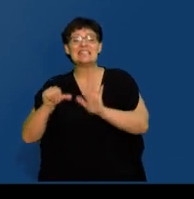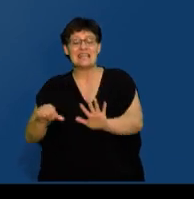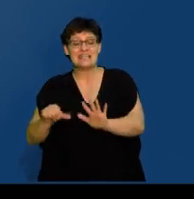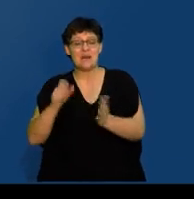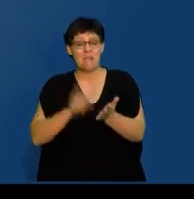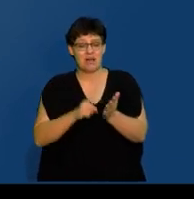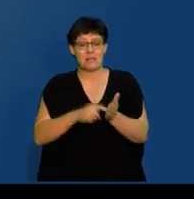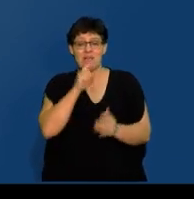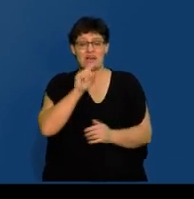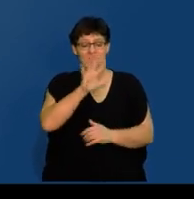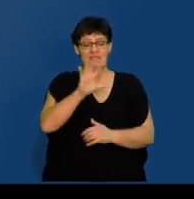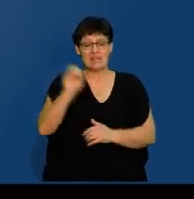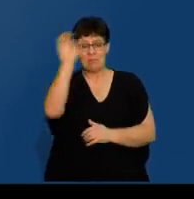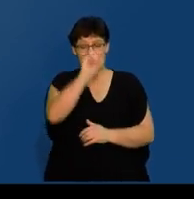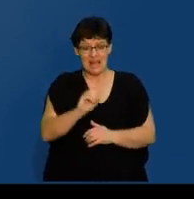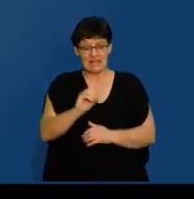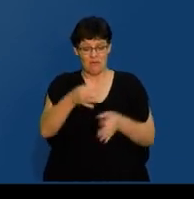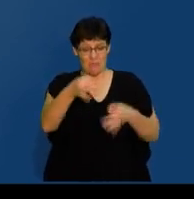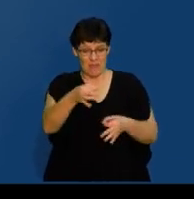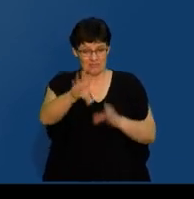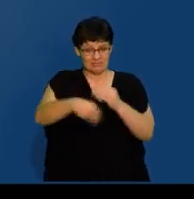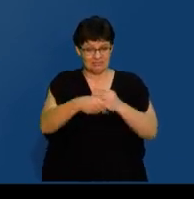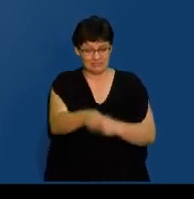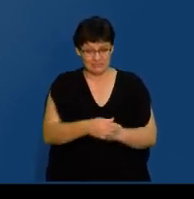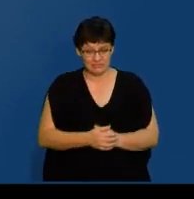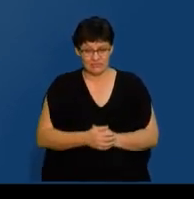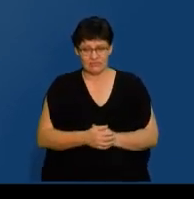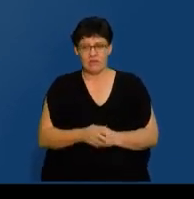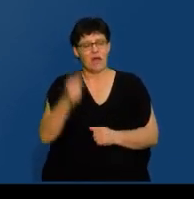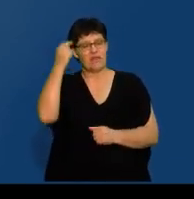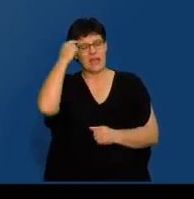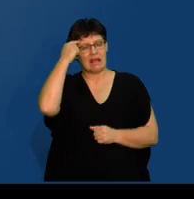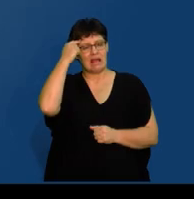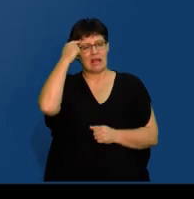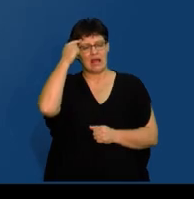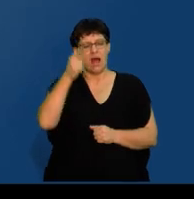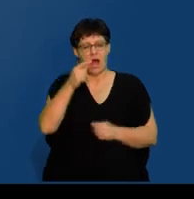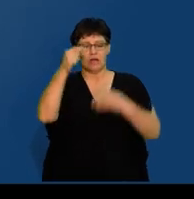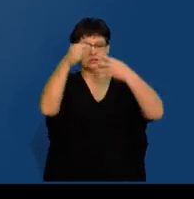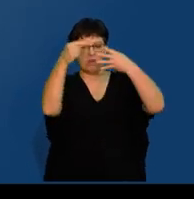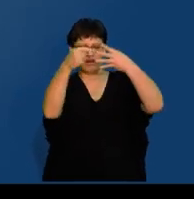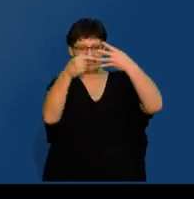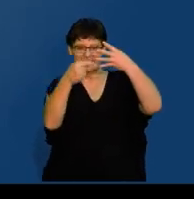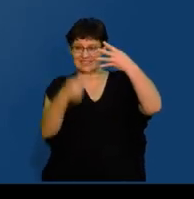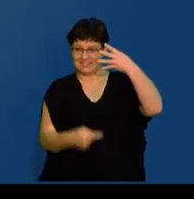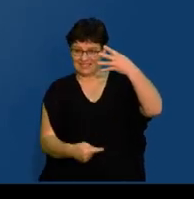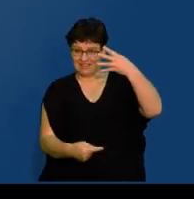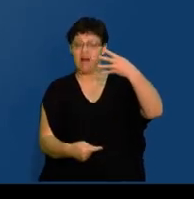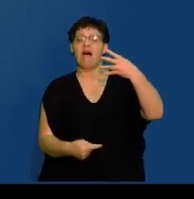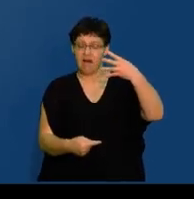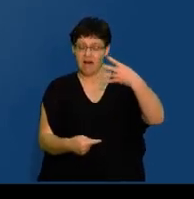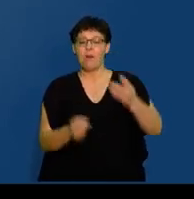almost 50% of the paper. And hence, if you consider the breakdown of these topics, you need to